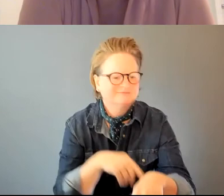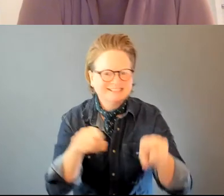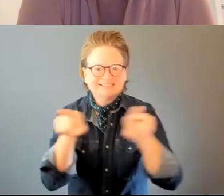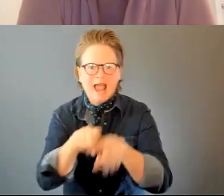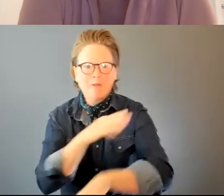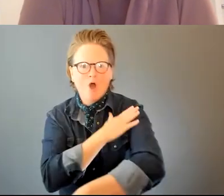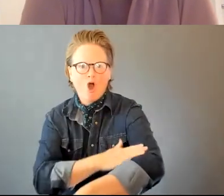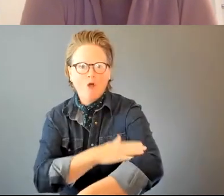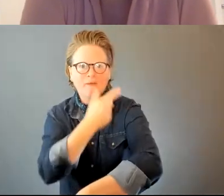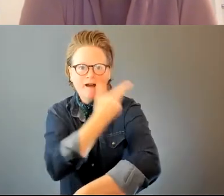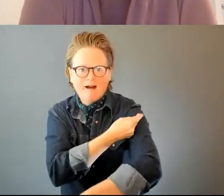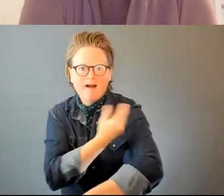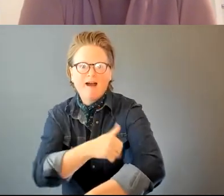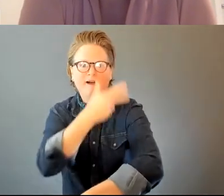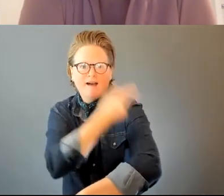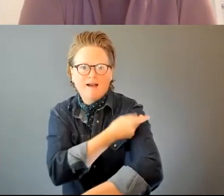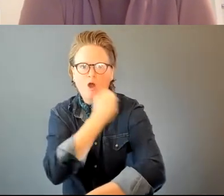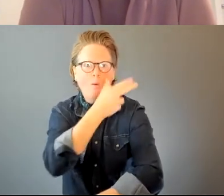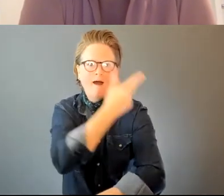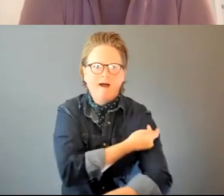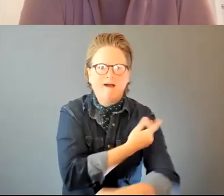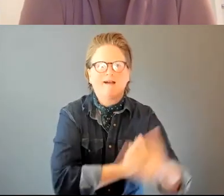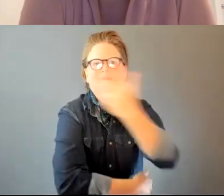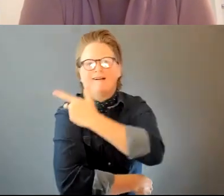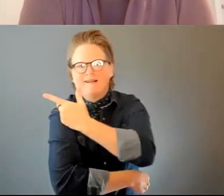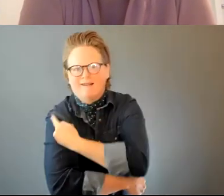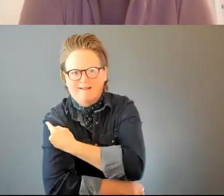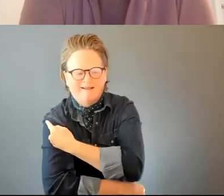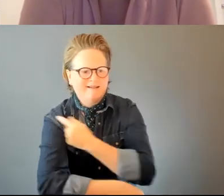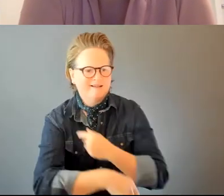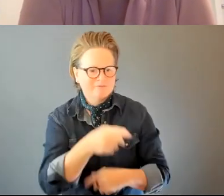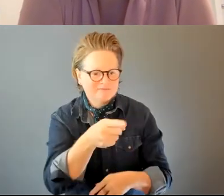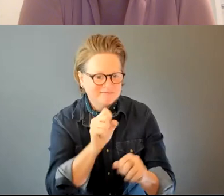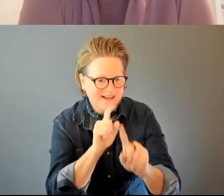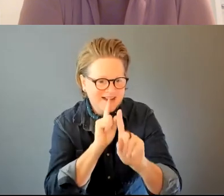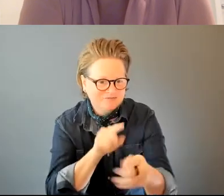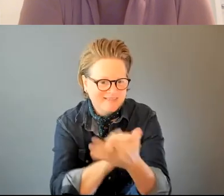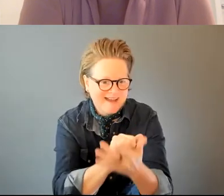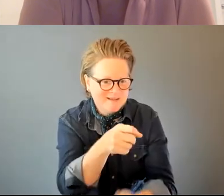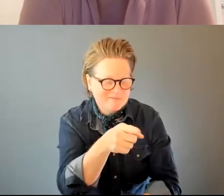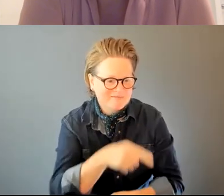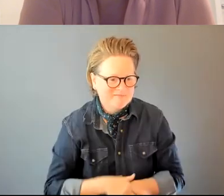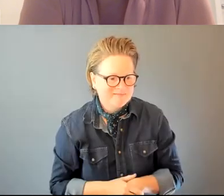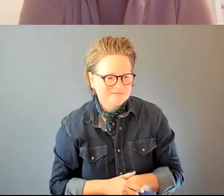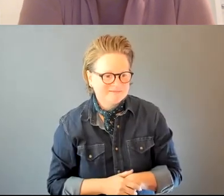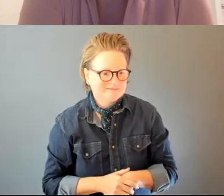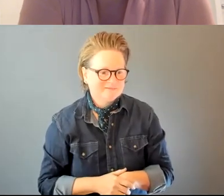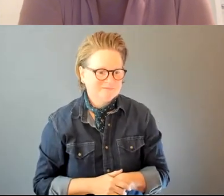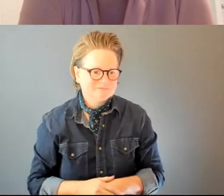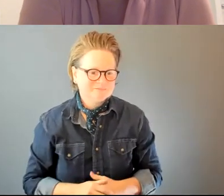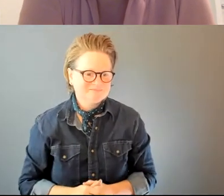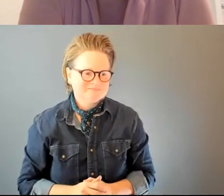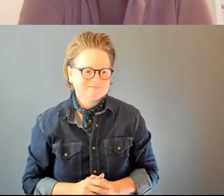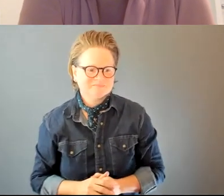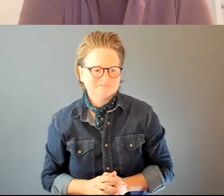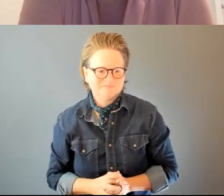Okay, so, oh, I said same, you know, and is it the same arm? Did somebody already